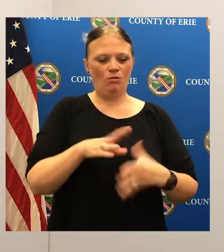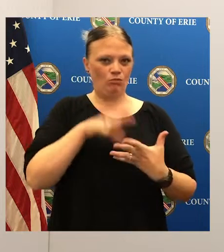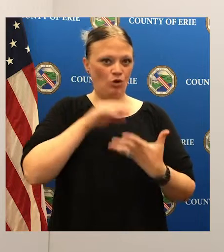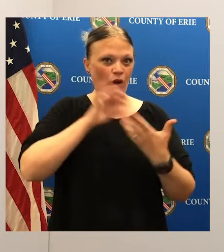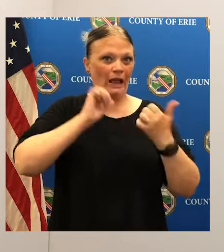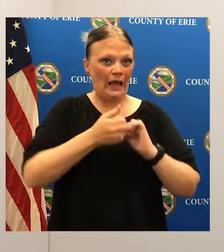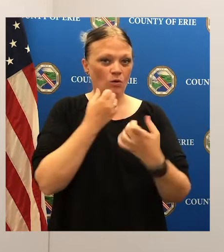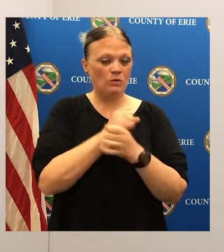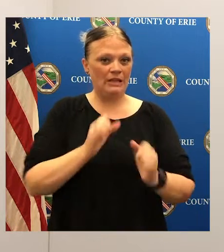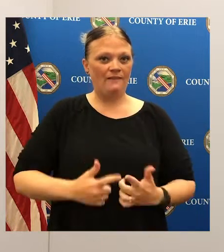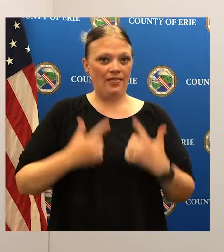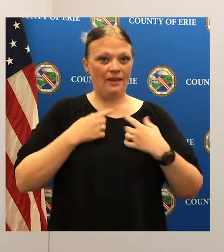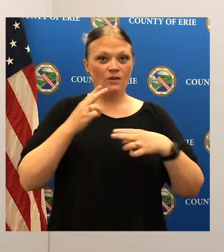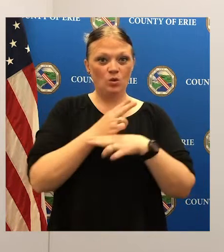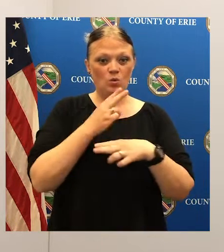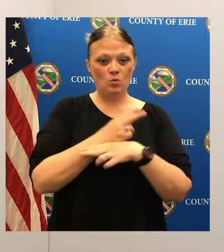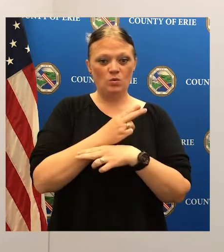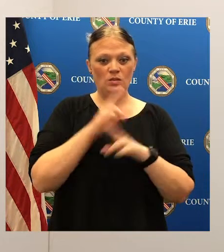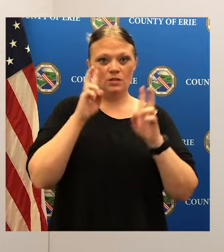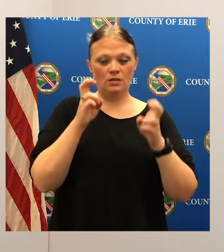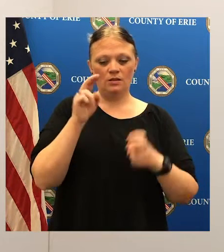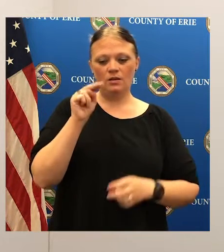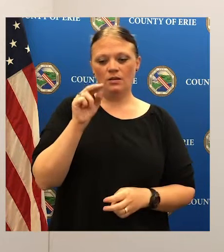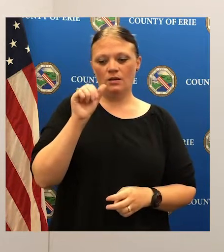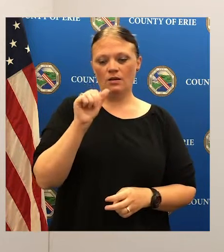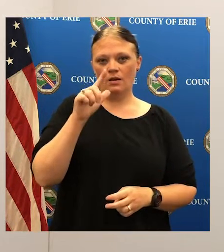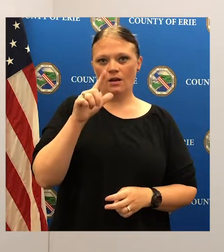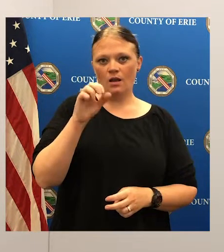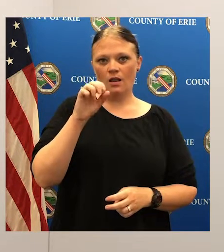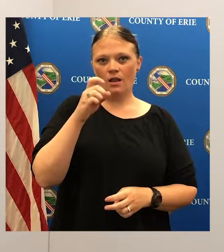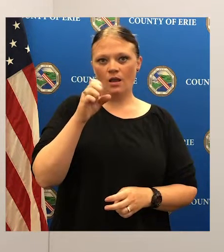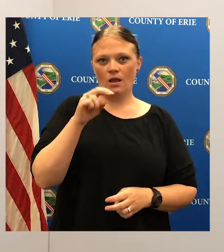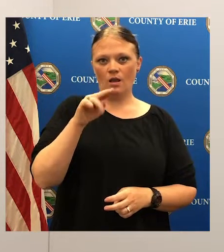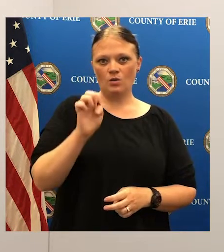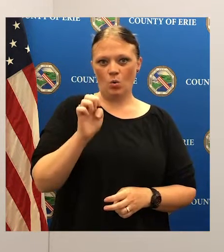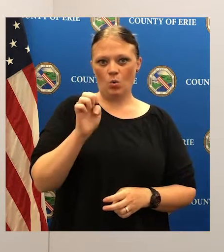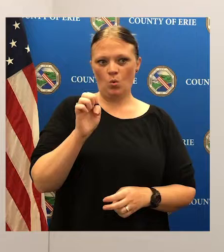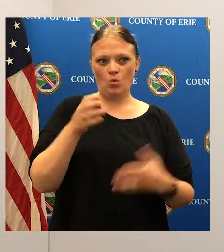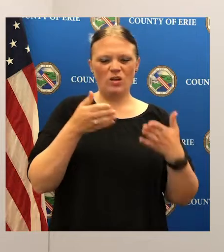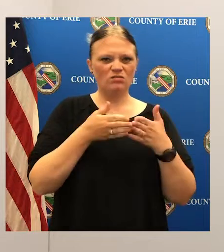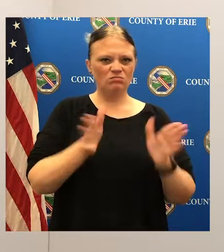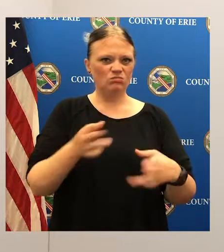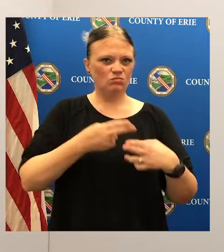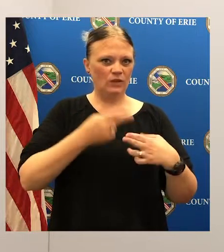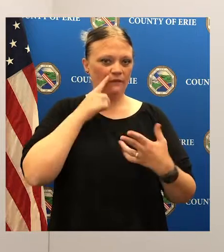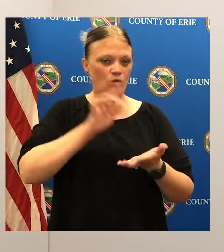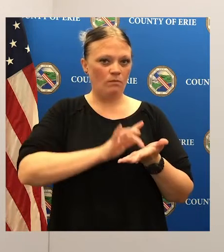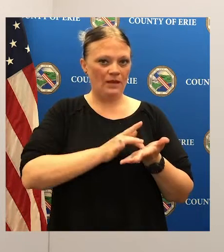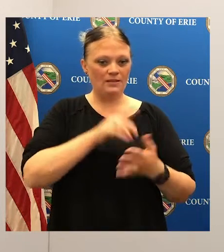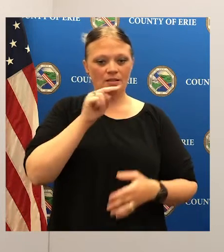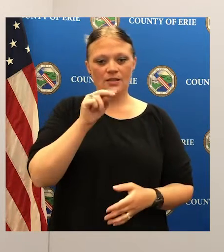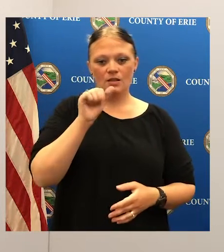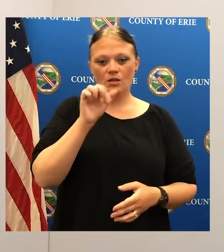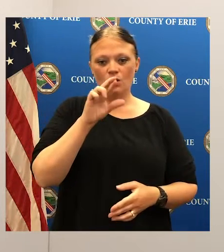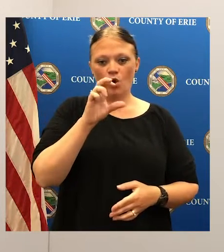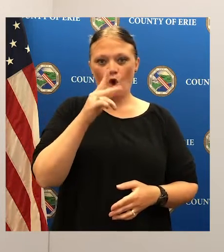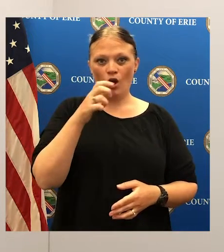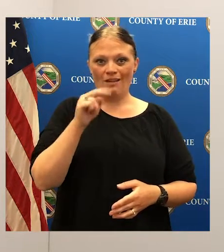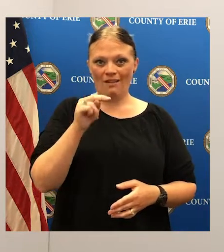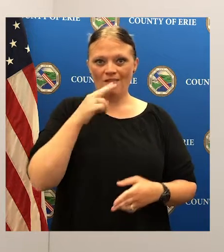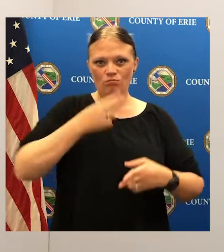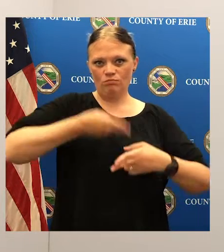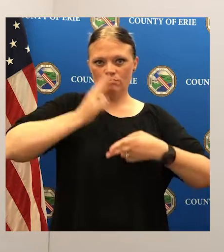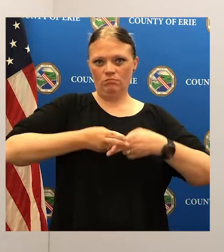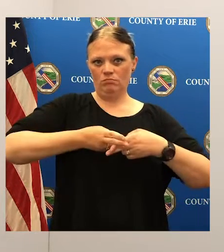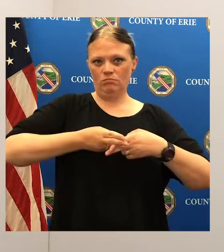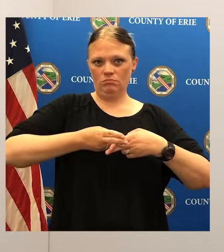learn how to save a life using the tool called Naloxone. Naloxone is a generic name for the drug. Narcan is